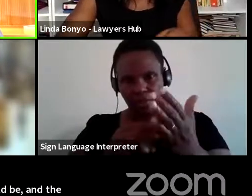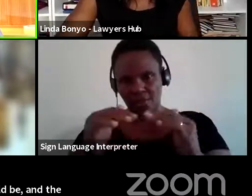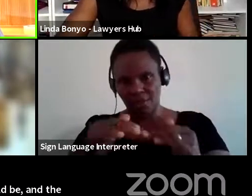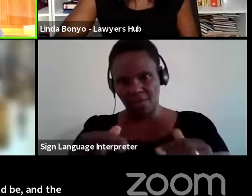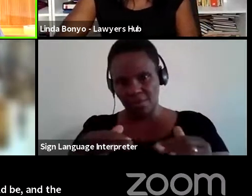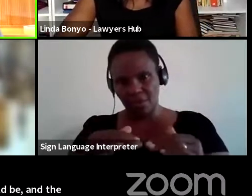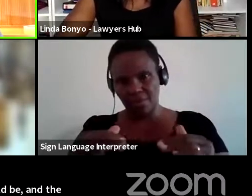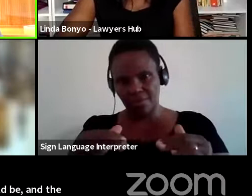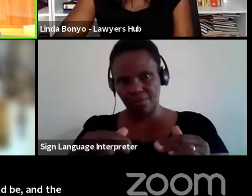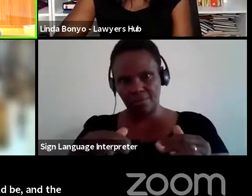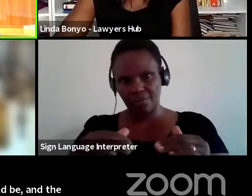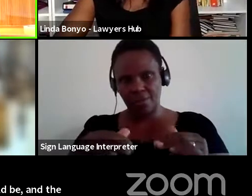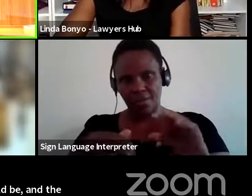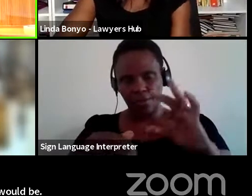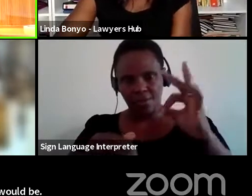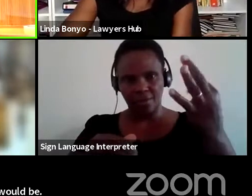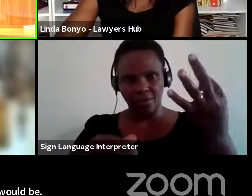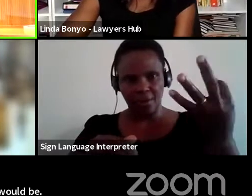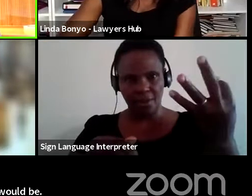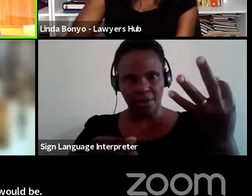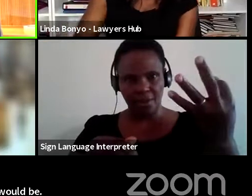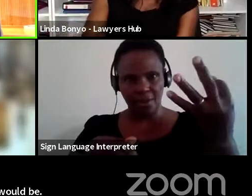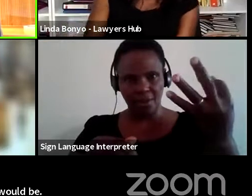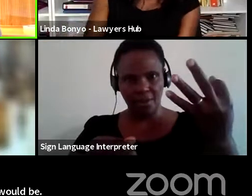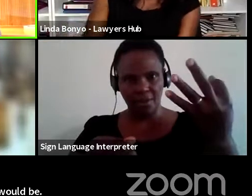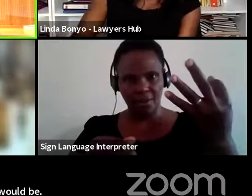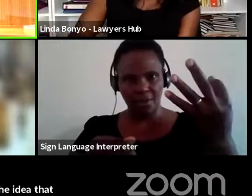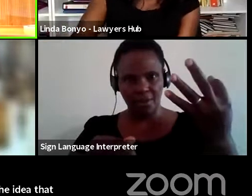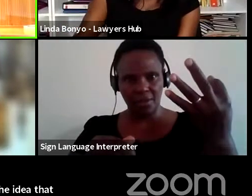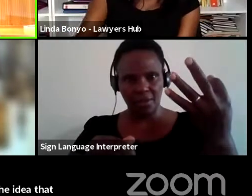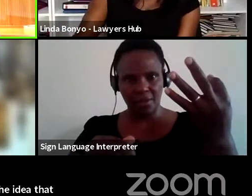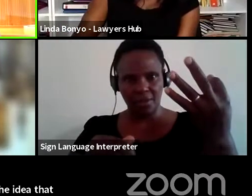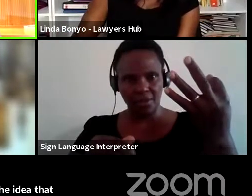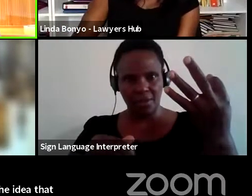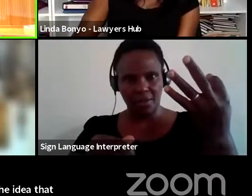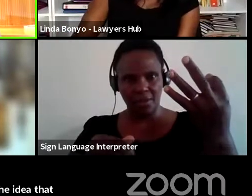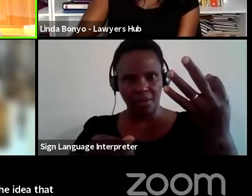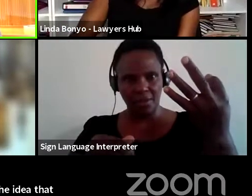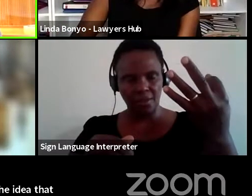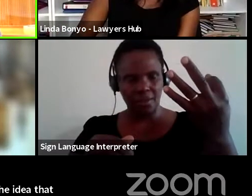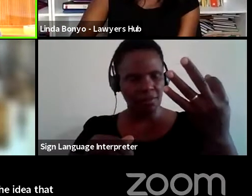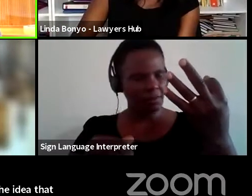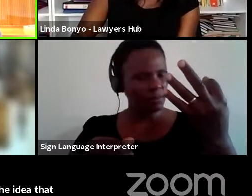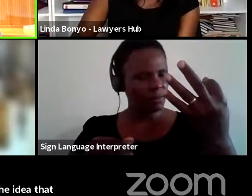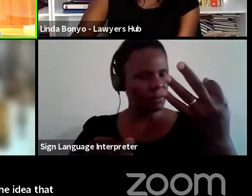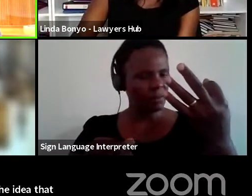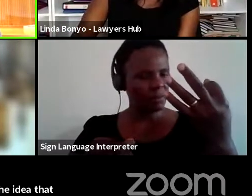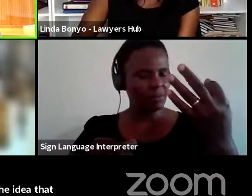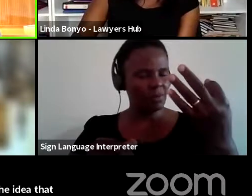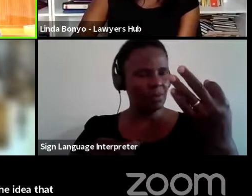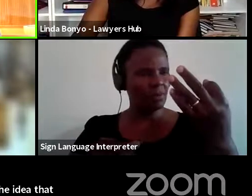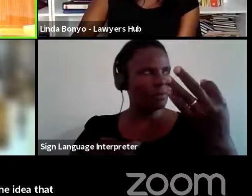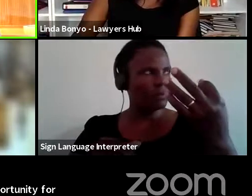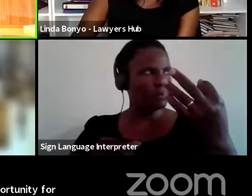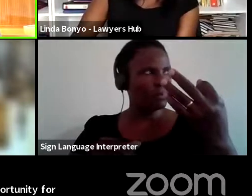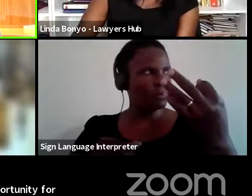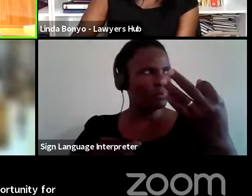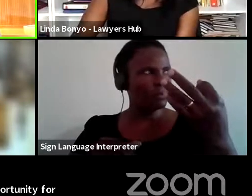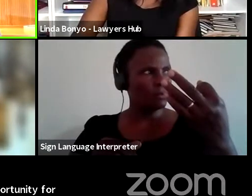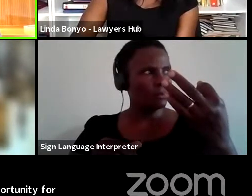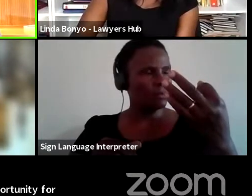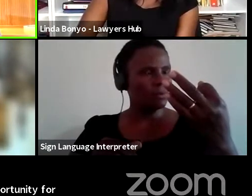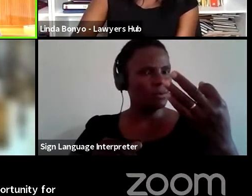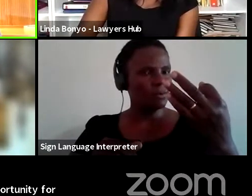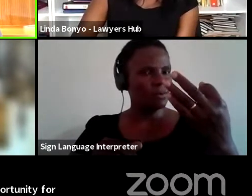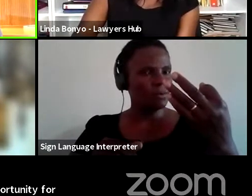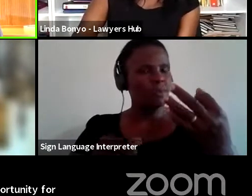third principle was appeal, the idea that companies should provide a meaningful opportunity for timely appeal for any content removal or account